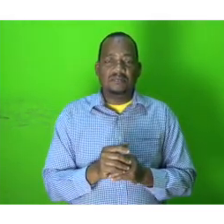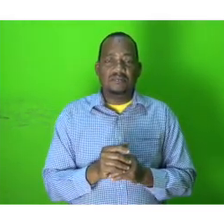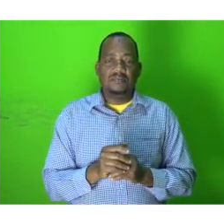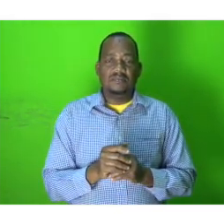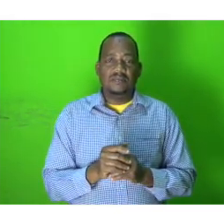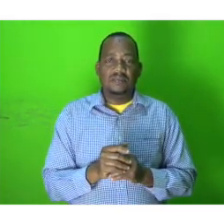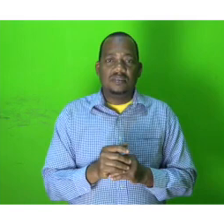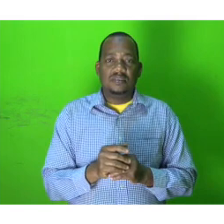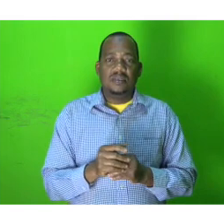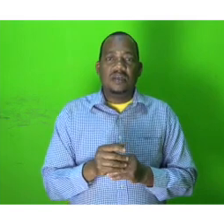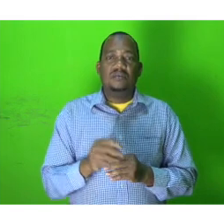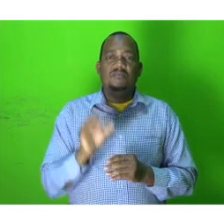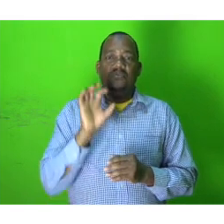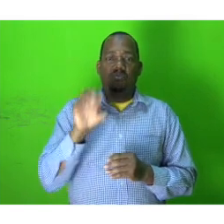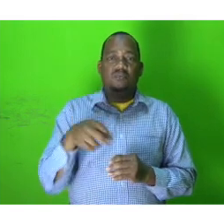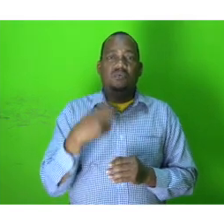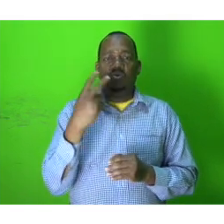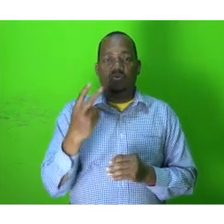on 13th